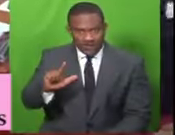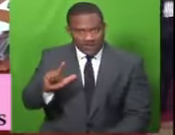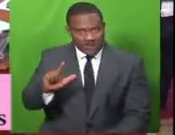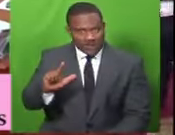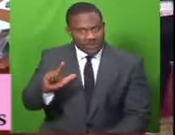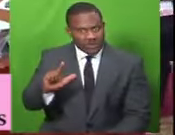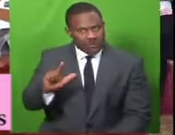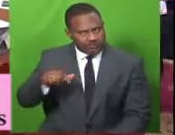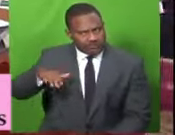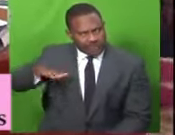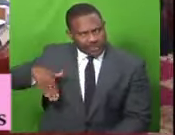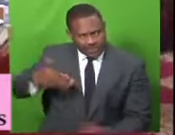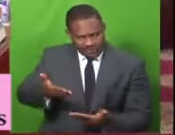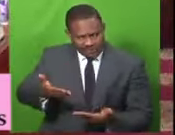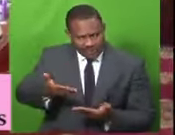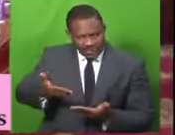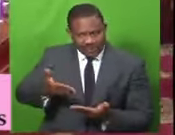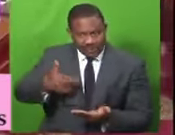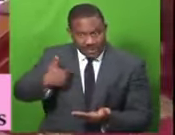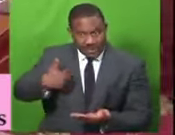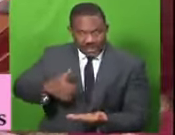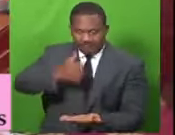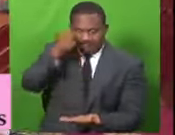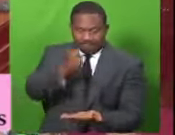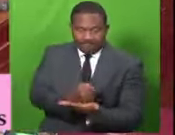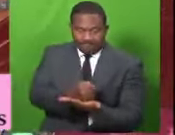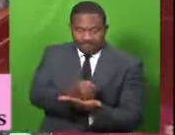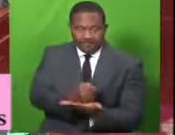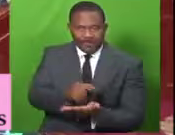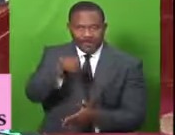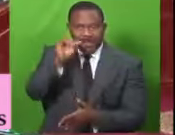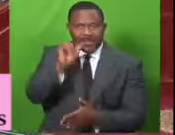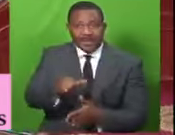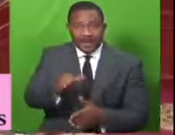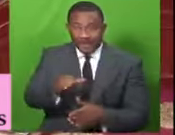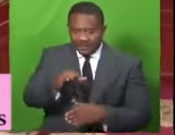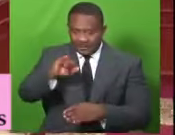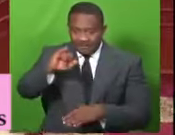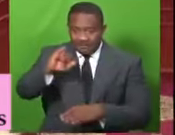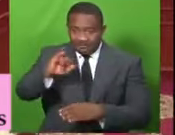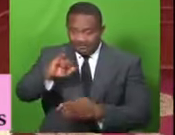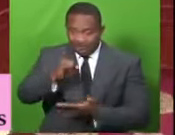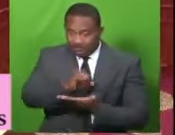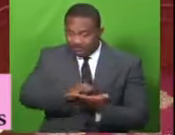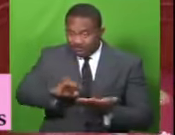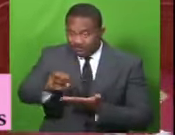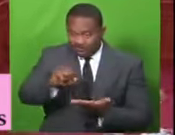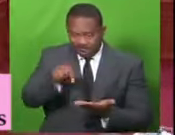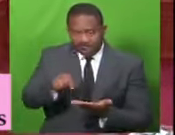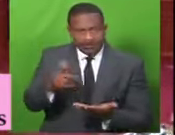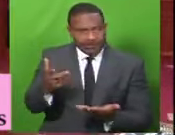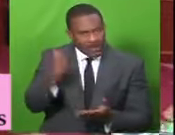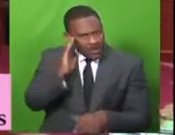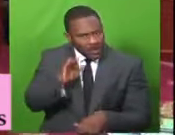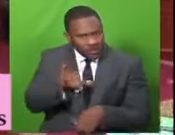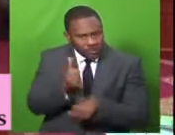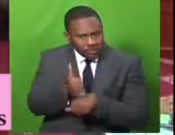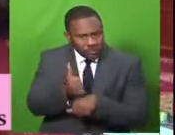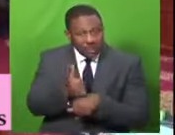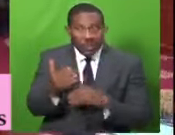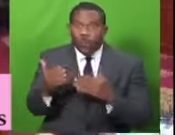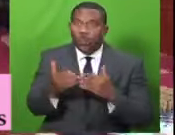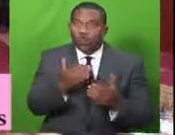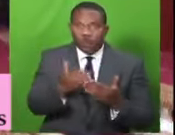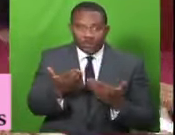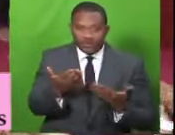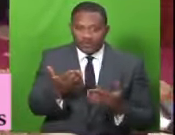In the near future, this institute will ensure that no matter what happens to the global vaccine supply chain, we